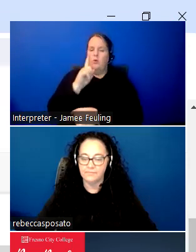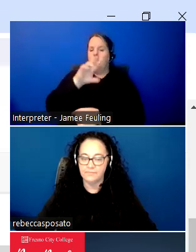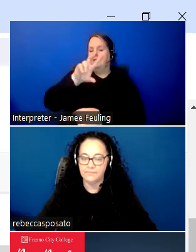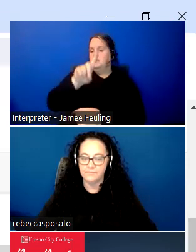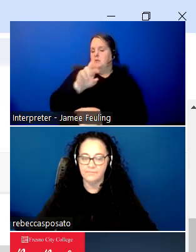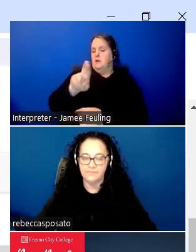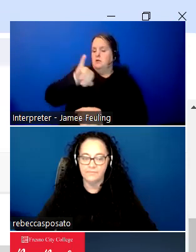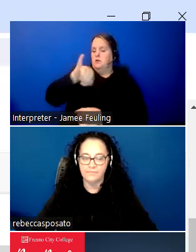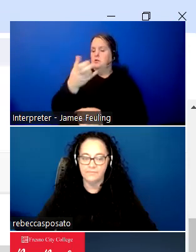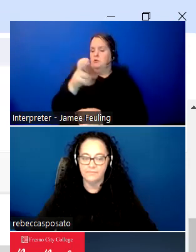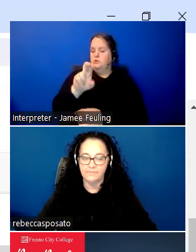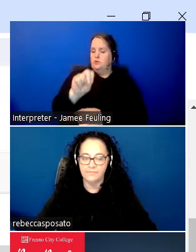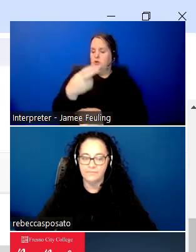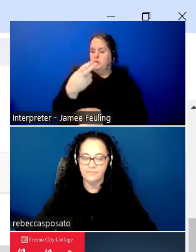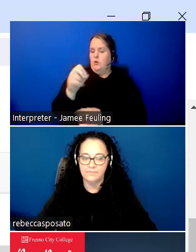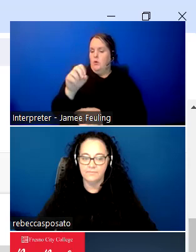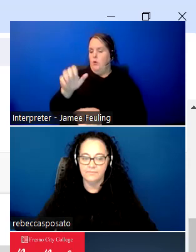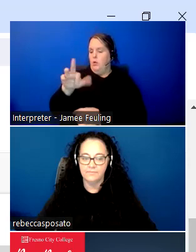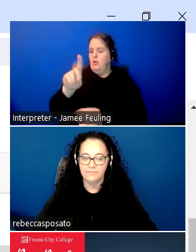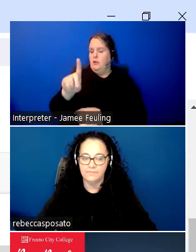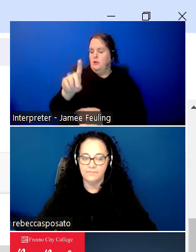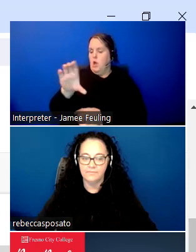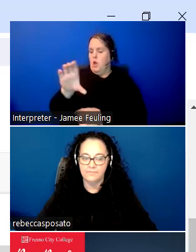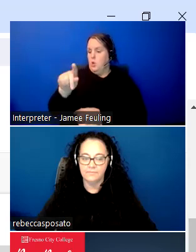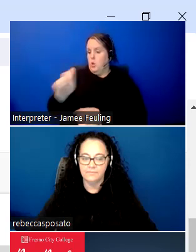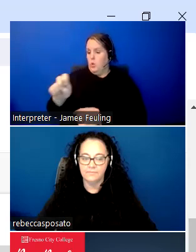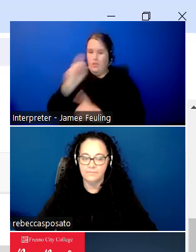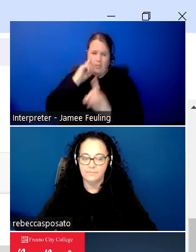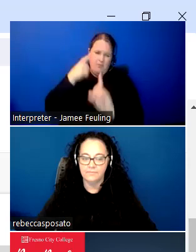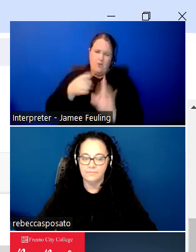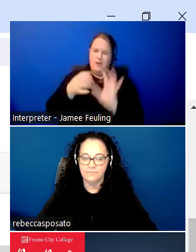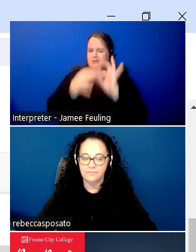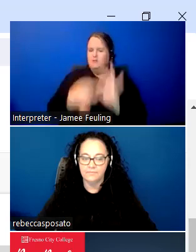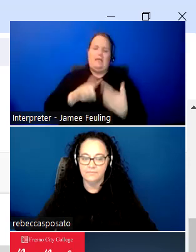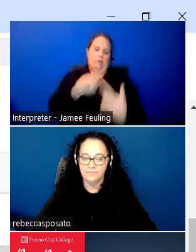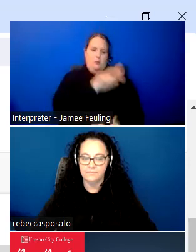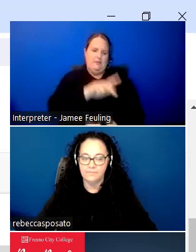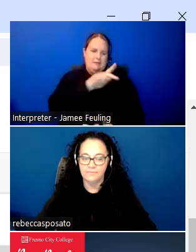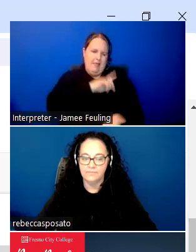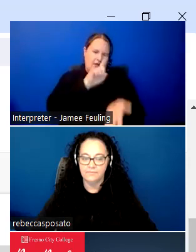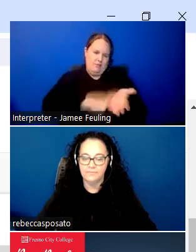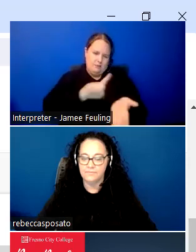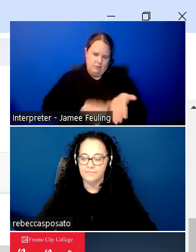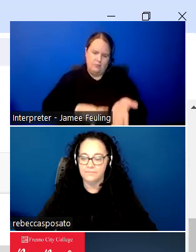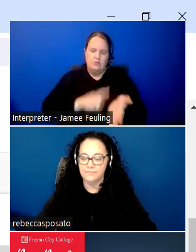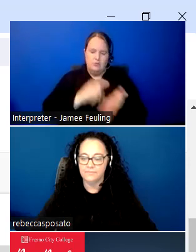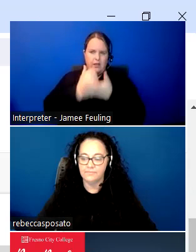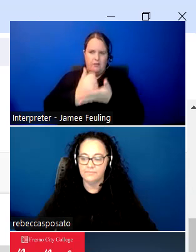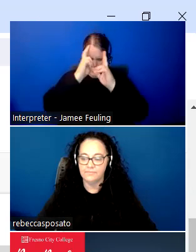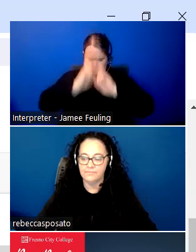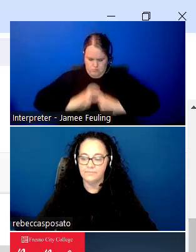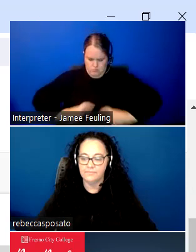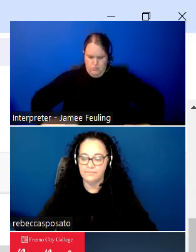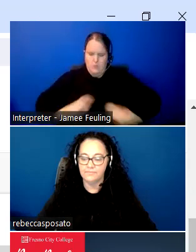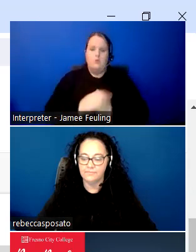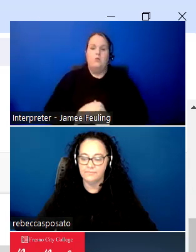really kind of helps you understand about your personality. It's all tied to personality research. I don't know if you have anything